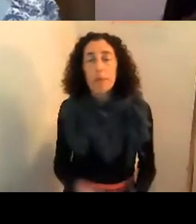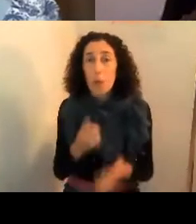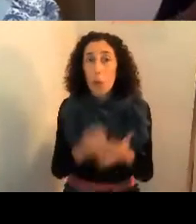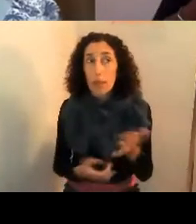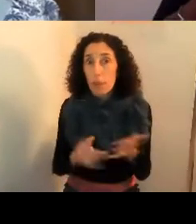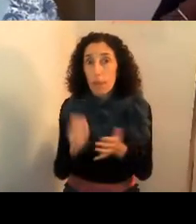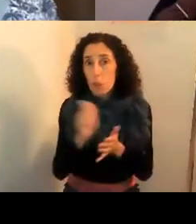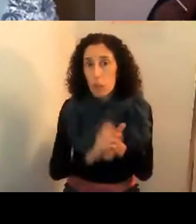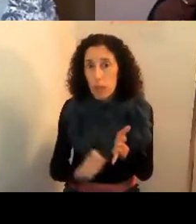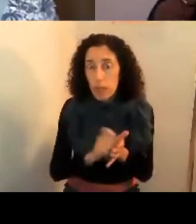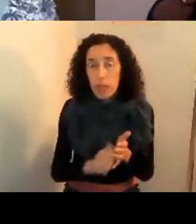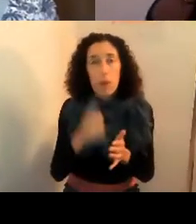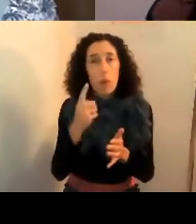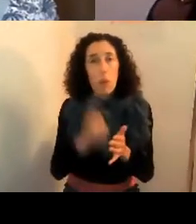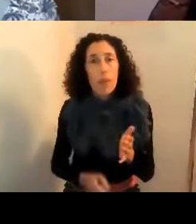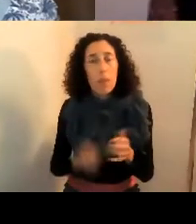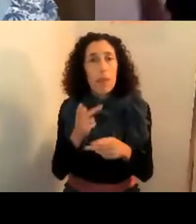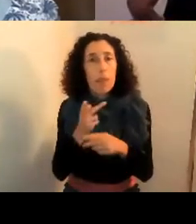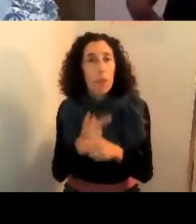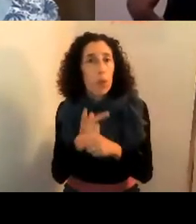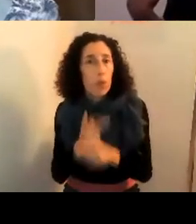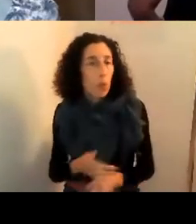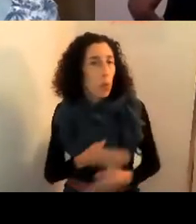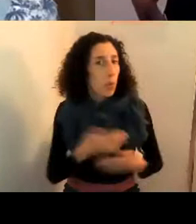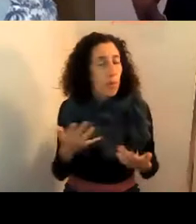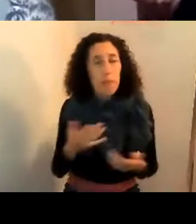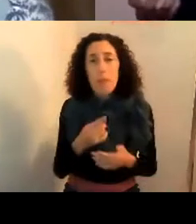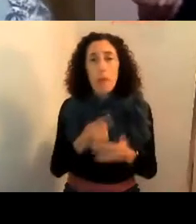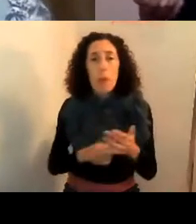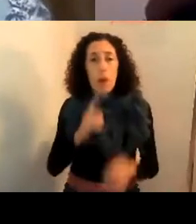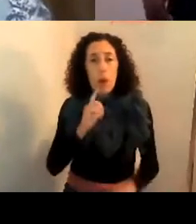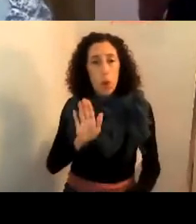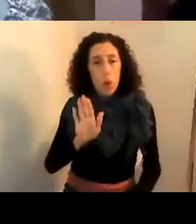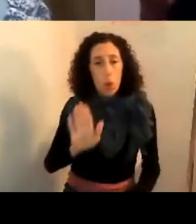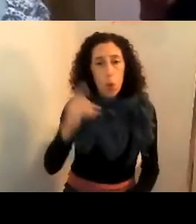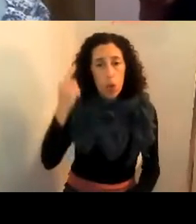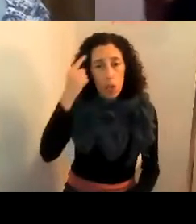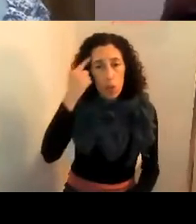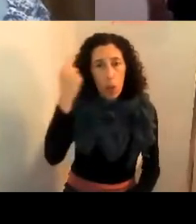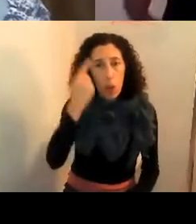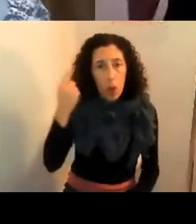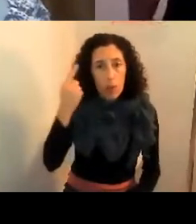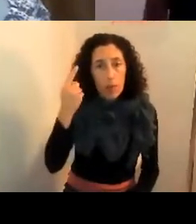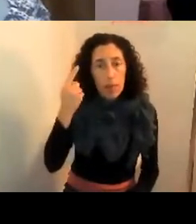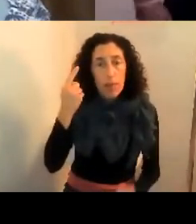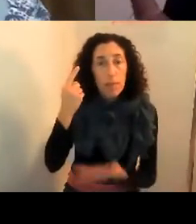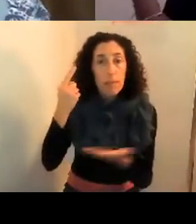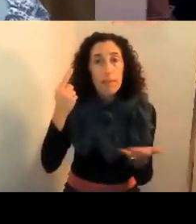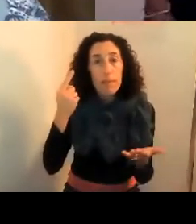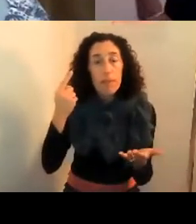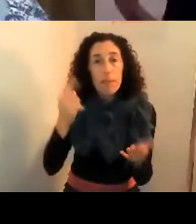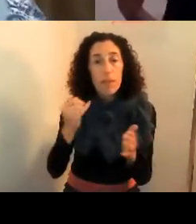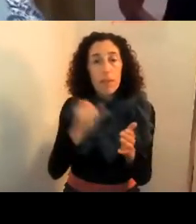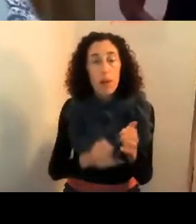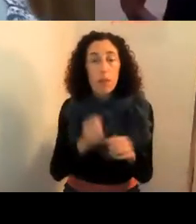produced. What are your thoughts on how specifically our art making, our creativity,